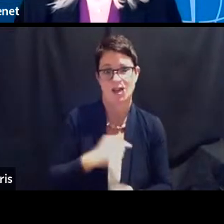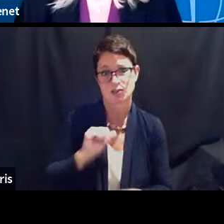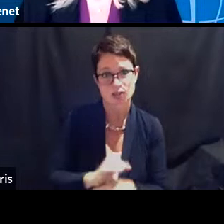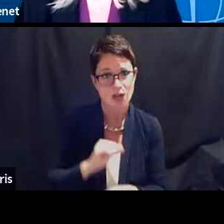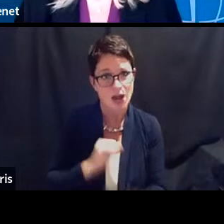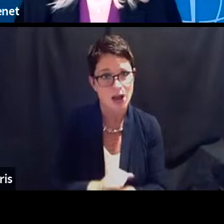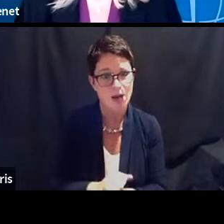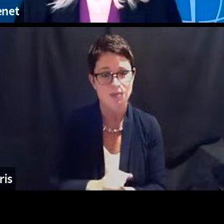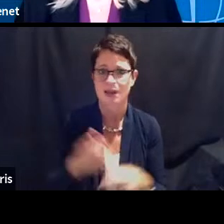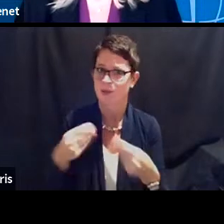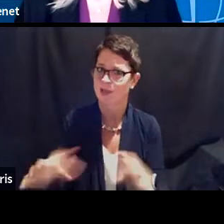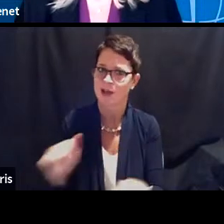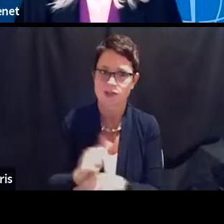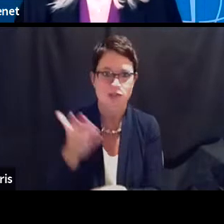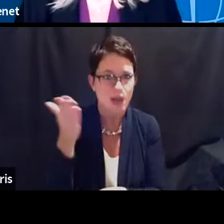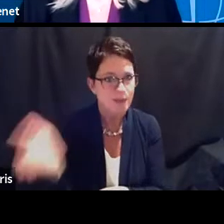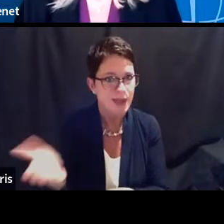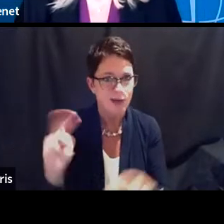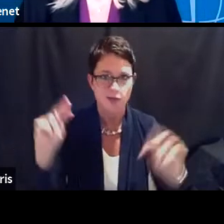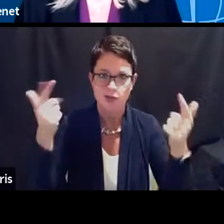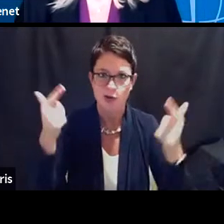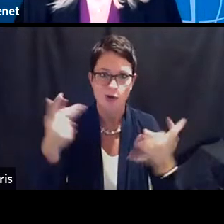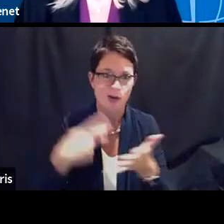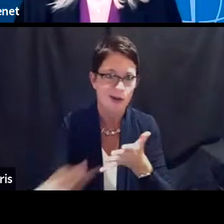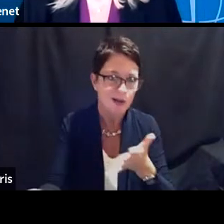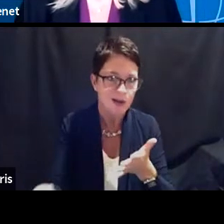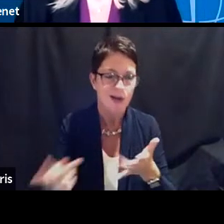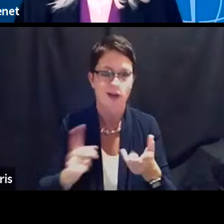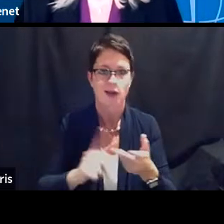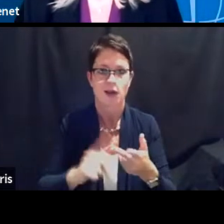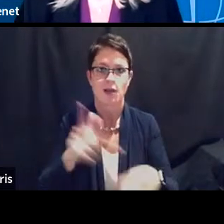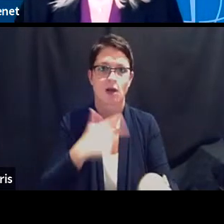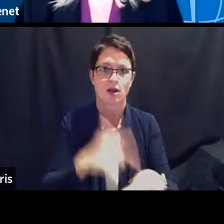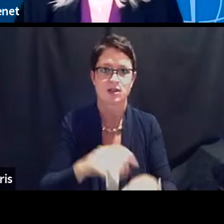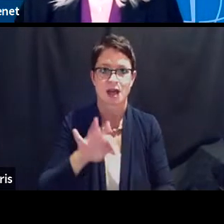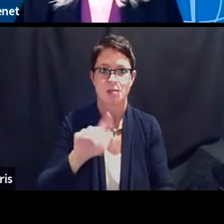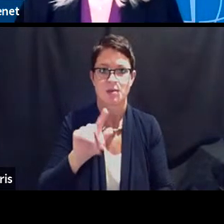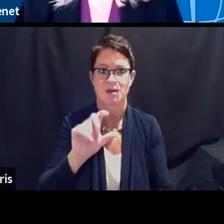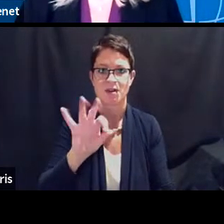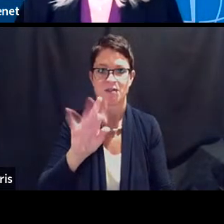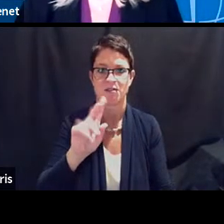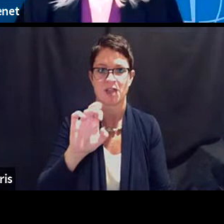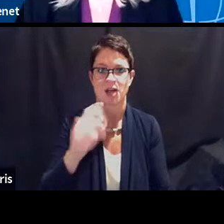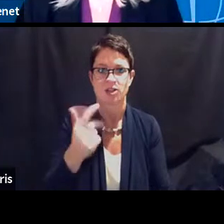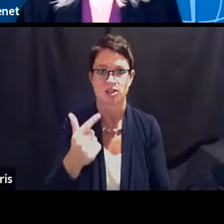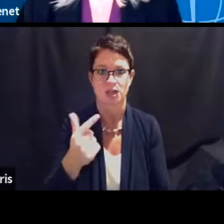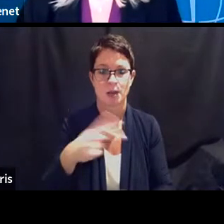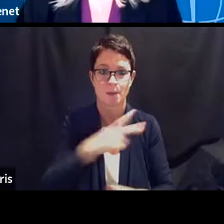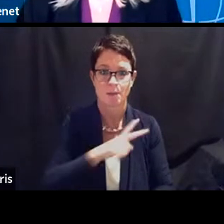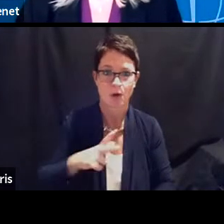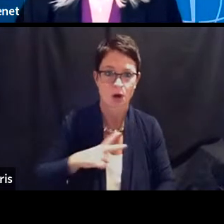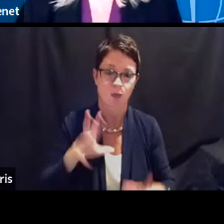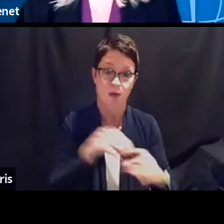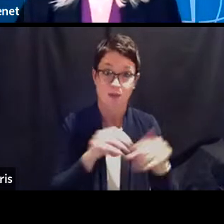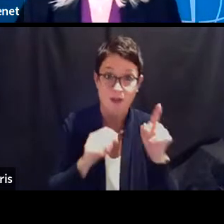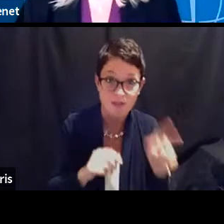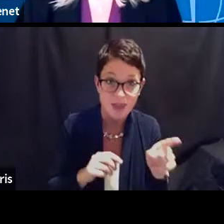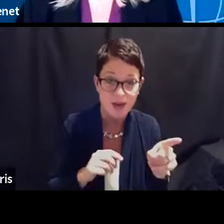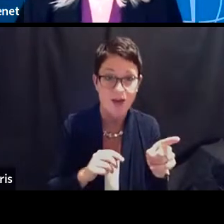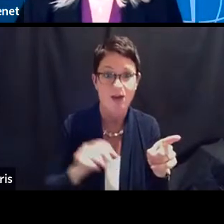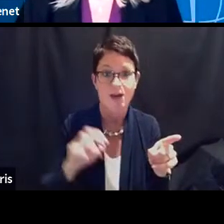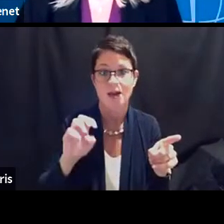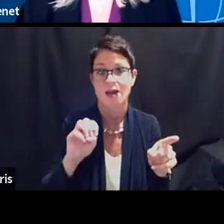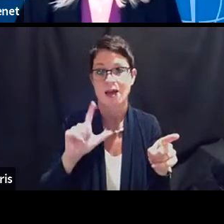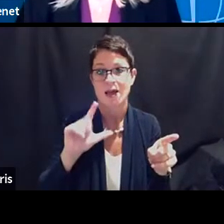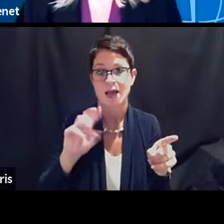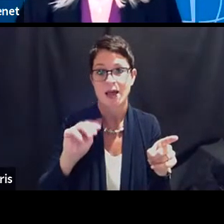jobs, and we lost the jobs there. And I don't even, if you know, a long time ago with Flushing Meadow Park, we were involved in there, and with Elm Court Youth